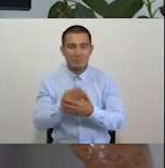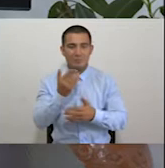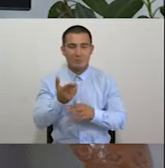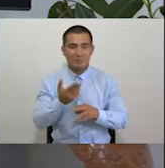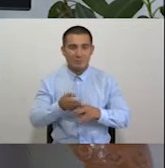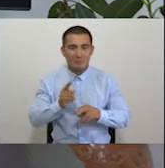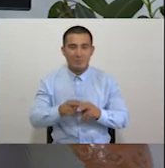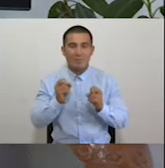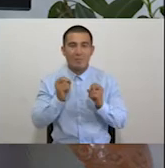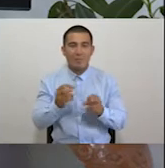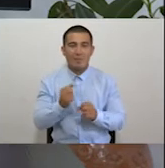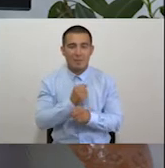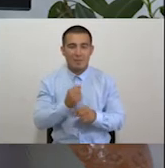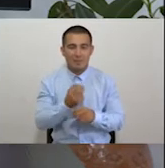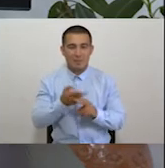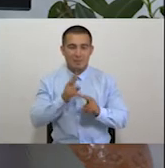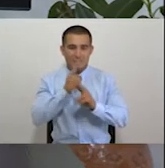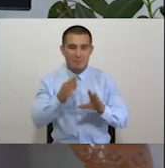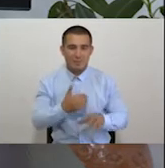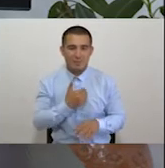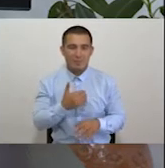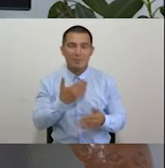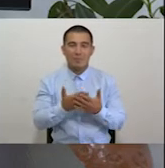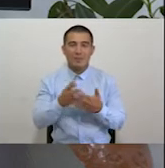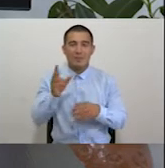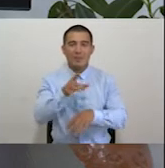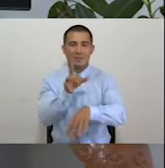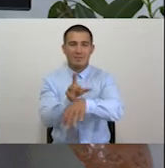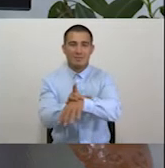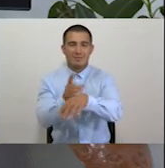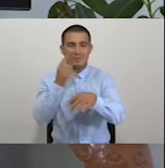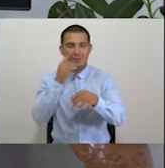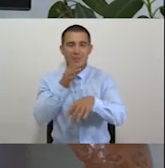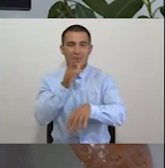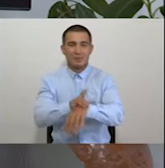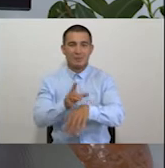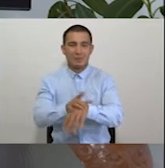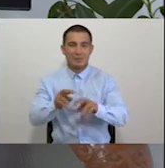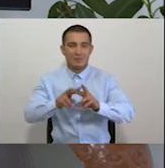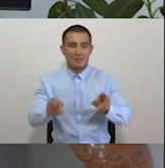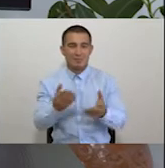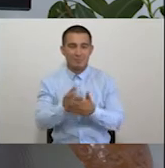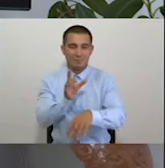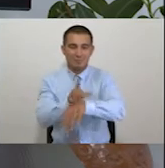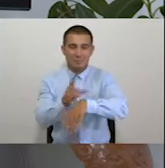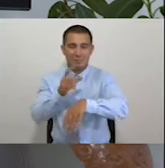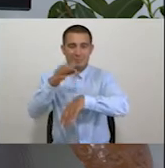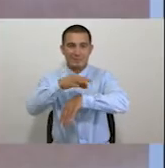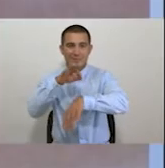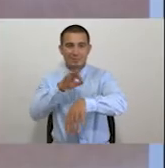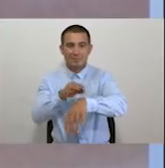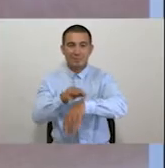igna qadagichni ko'rsatib o'tmoqchiman. Bu tikish bichish jarayonida juda ham qulaylik yaratadi.